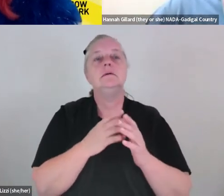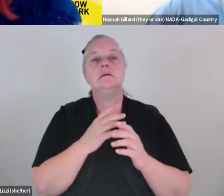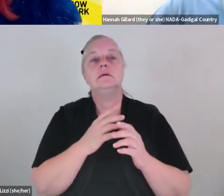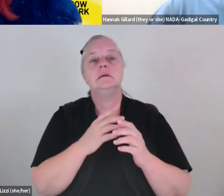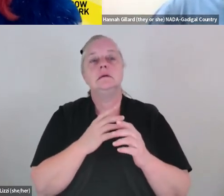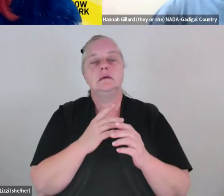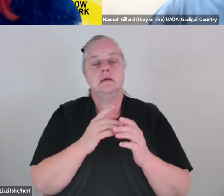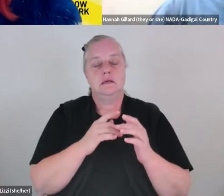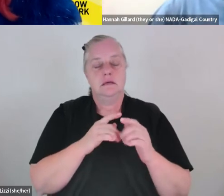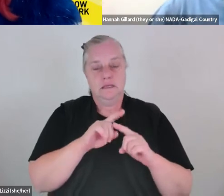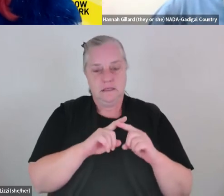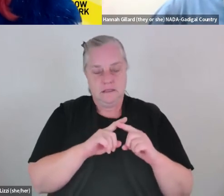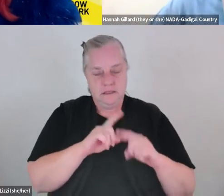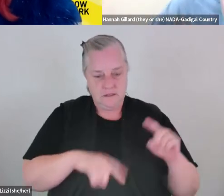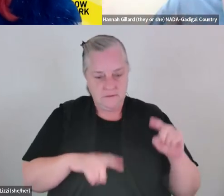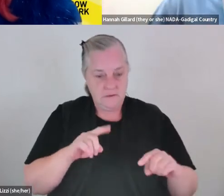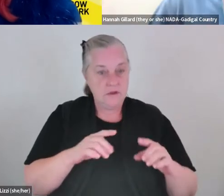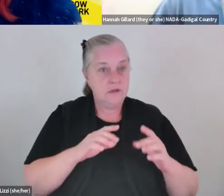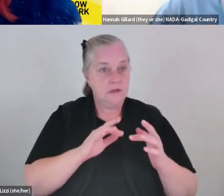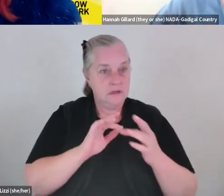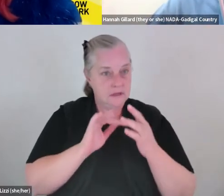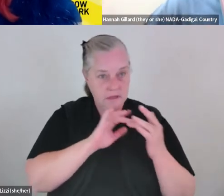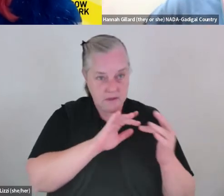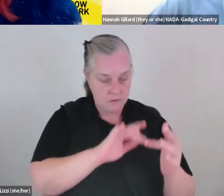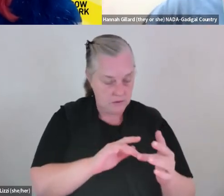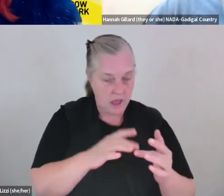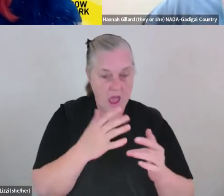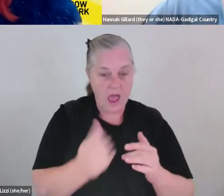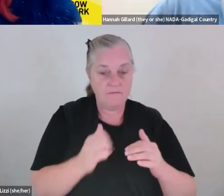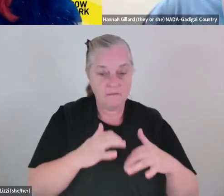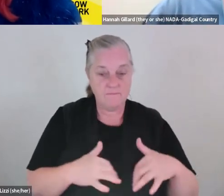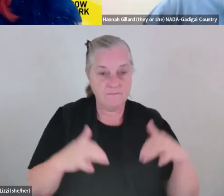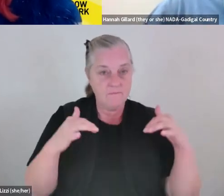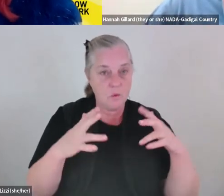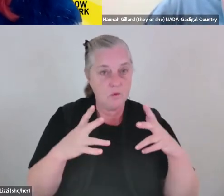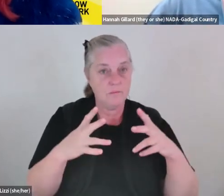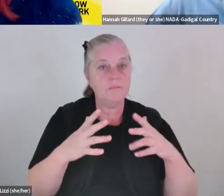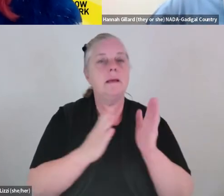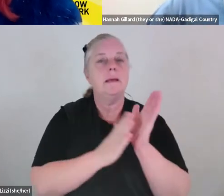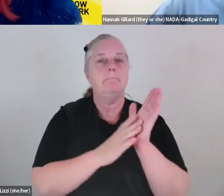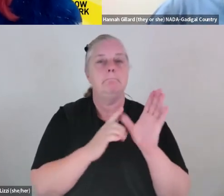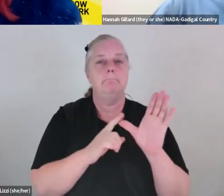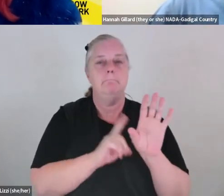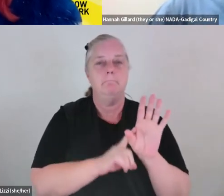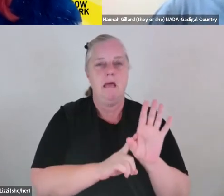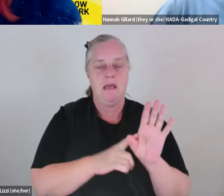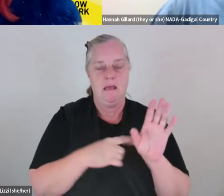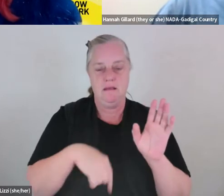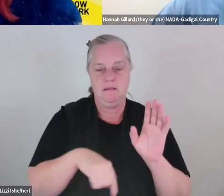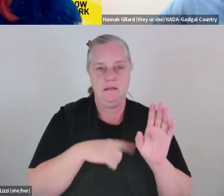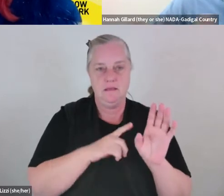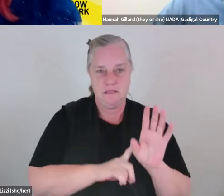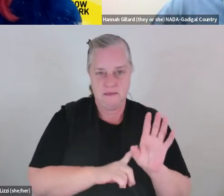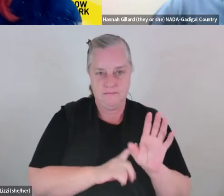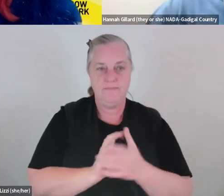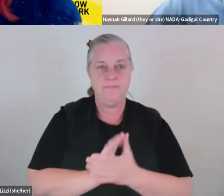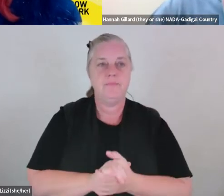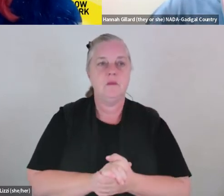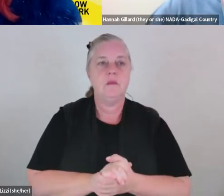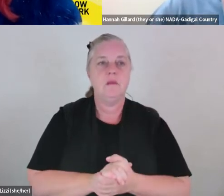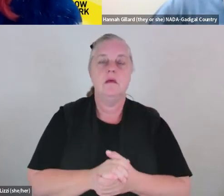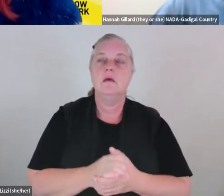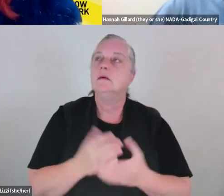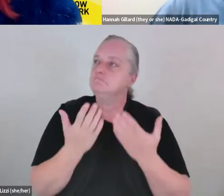a forum in May, which we'd love everybody to come to. And as I said, it's open to people irrespective of